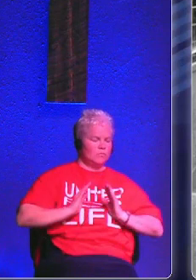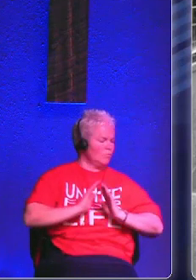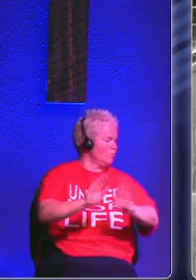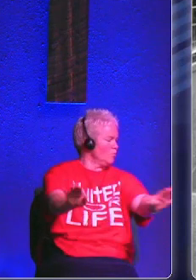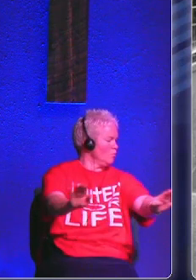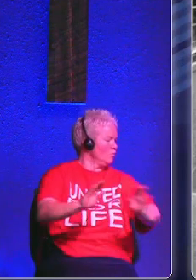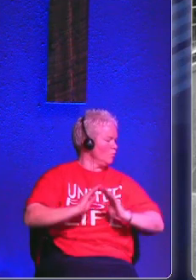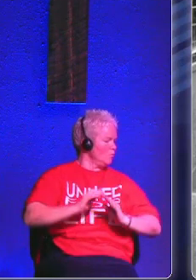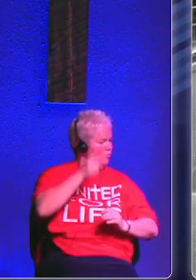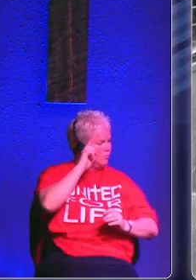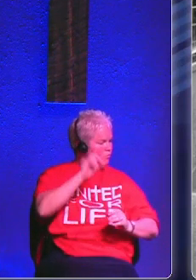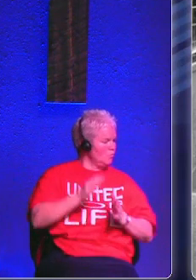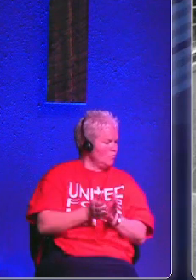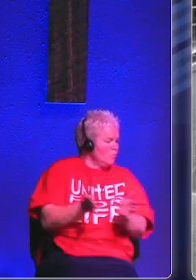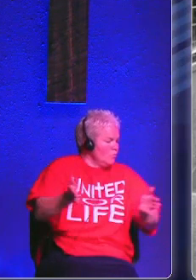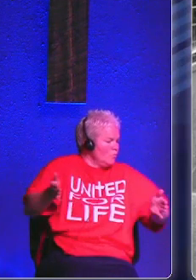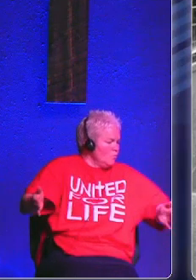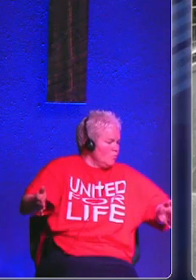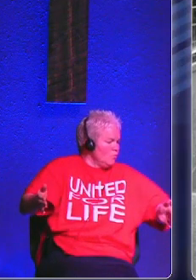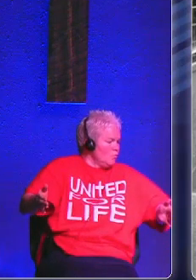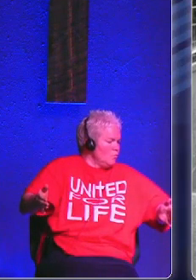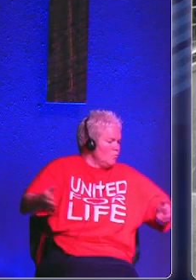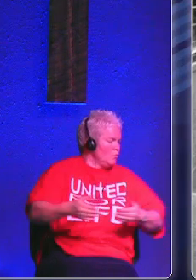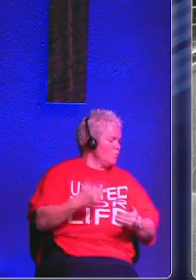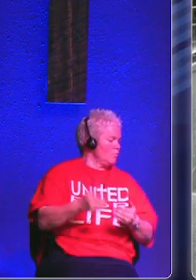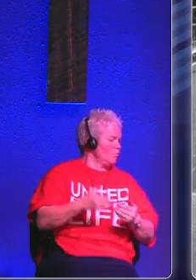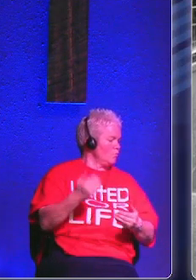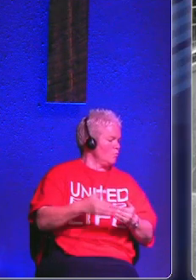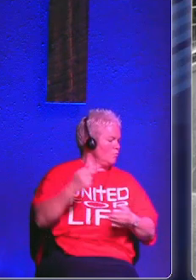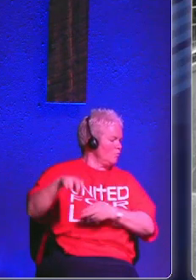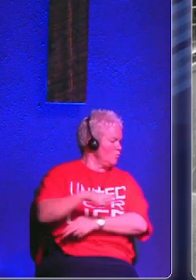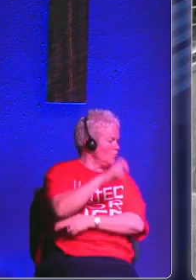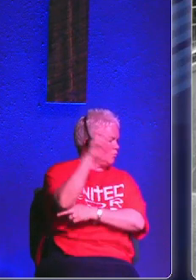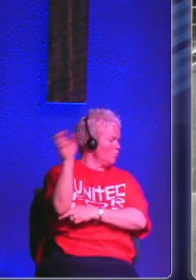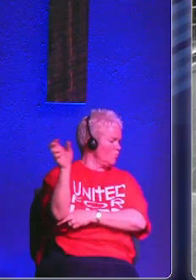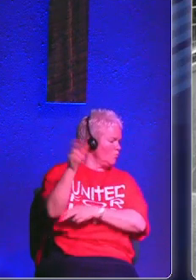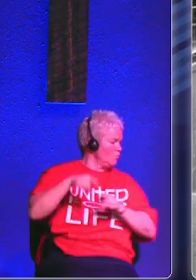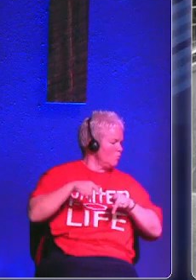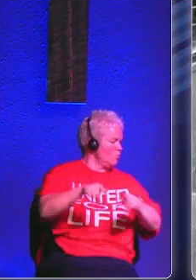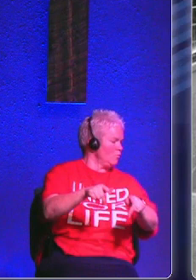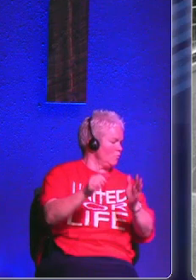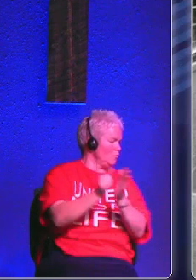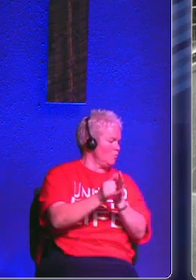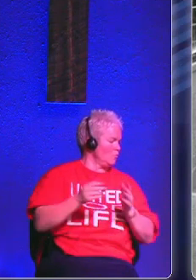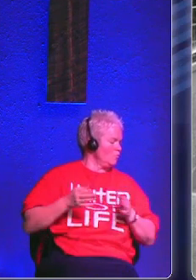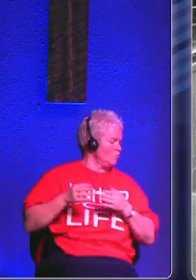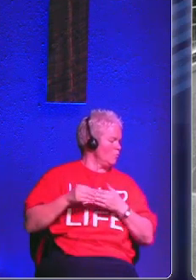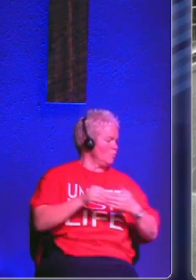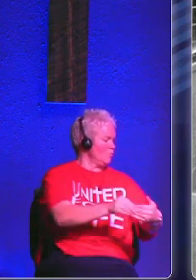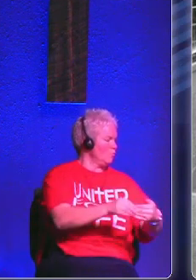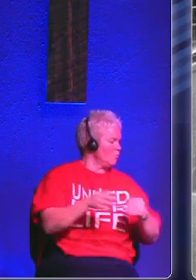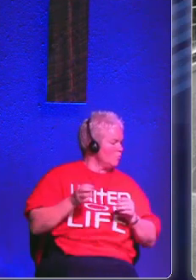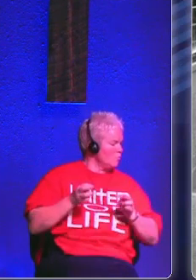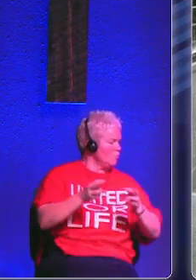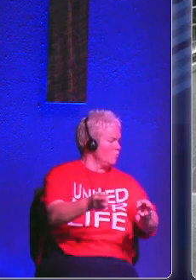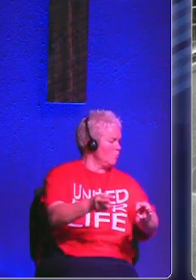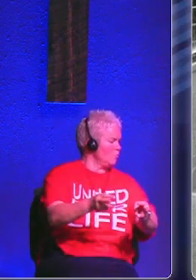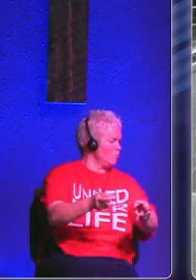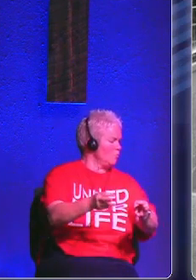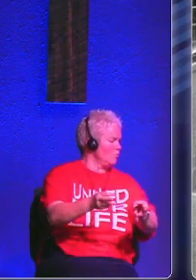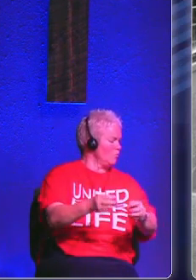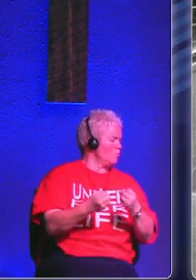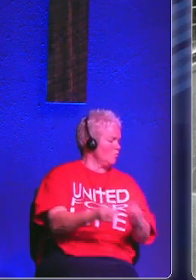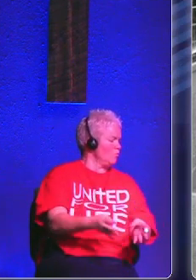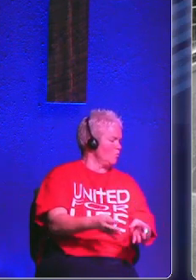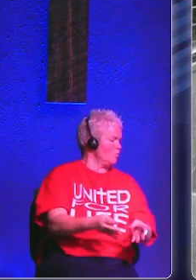travel is the path that leads the way to destruction and eternal loss. And there are many who enter through it,